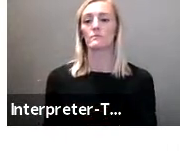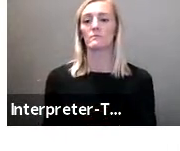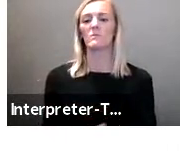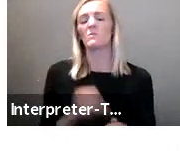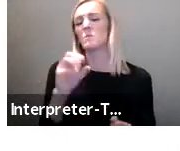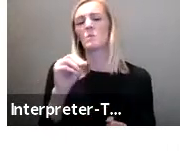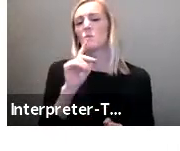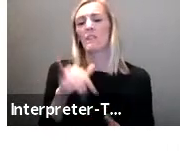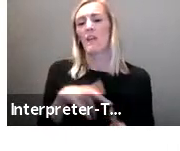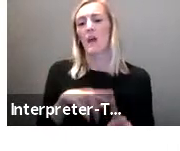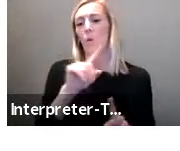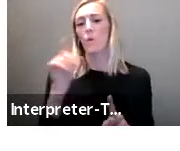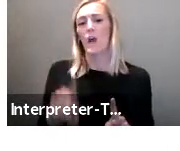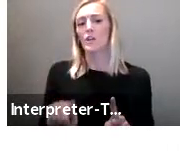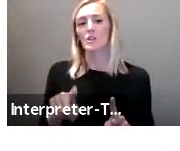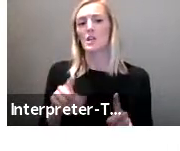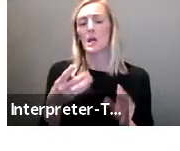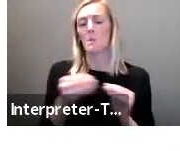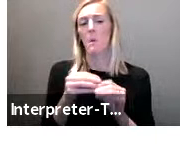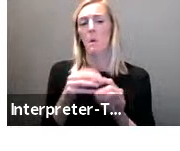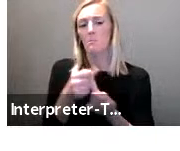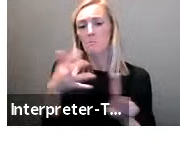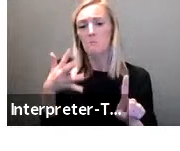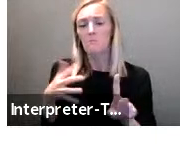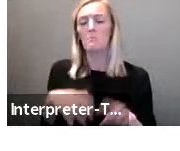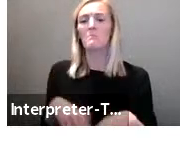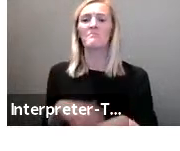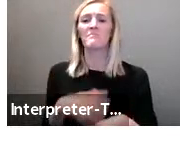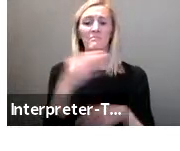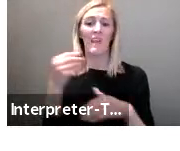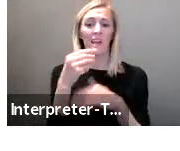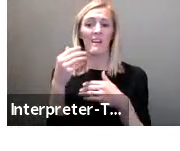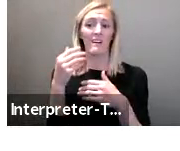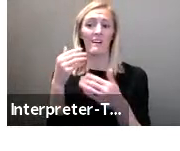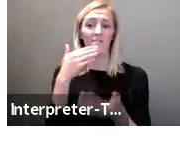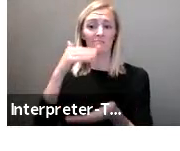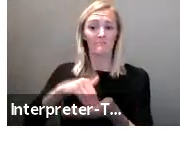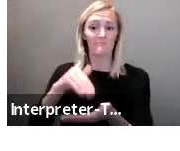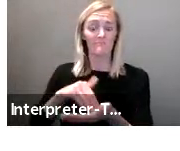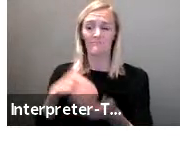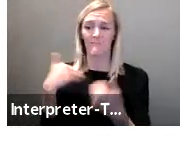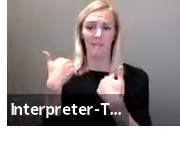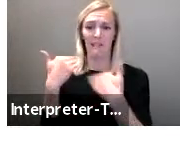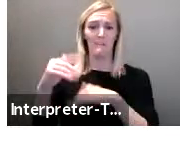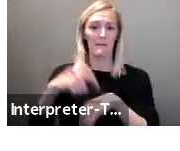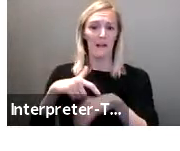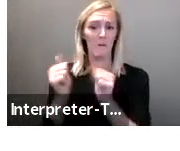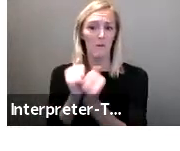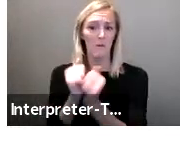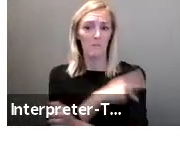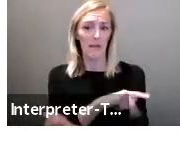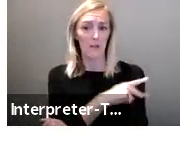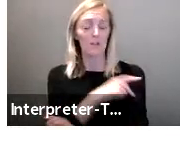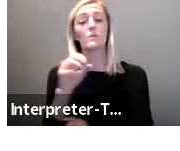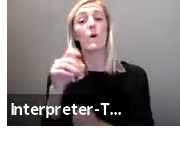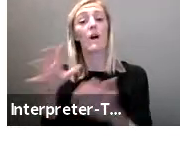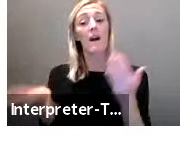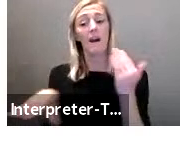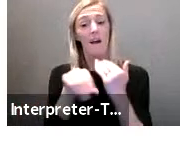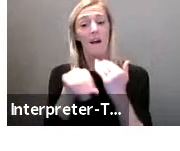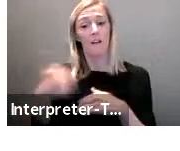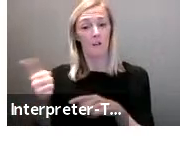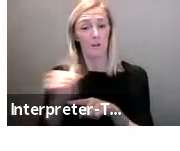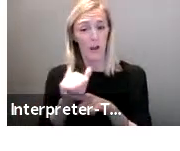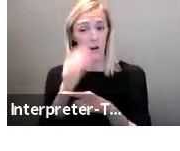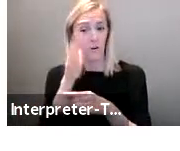talking about the limited amount of time that physicians and healthcare workers have and whether adding another training is really going to help,